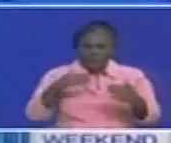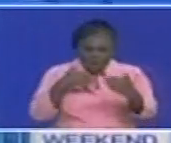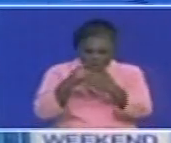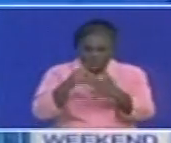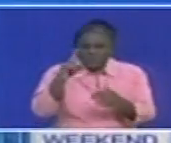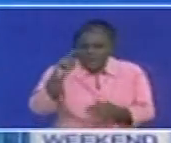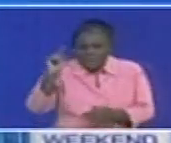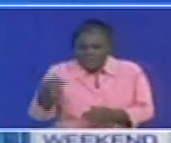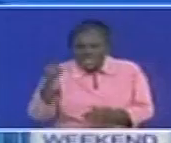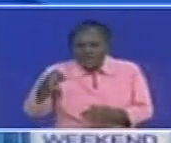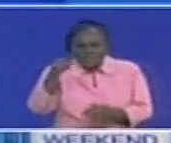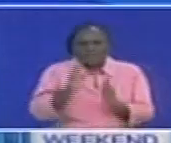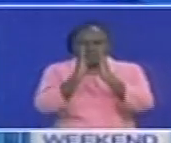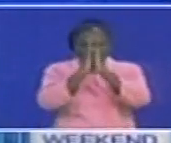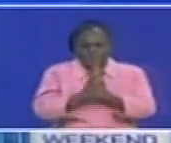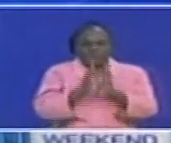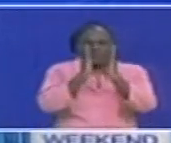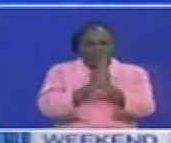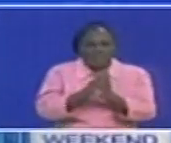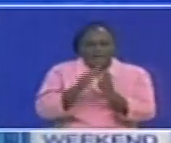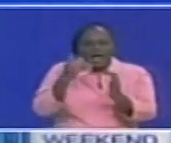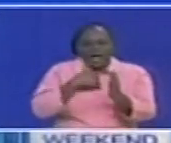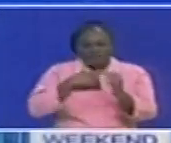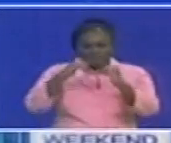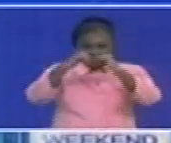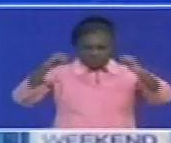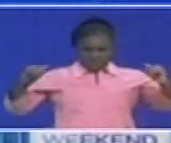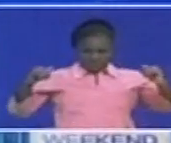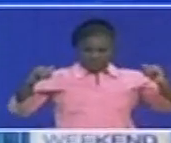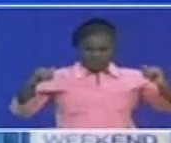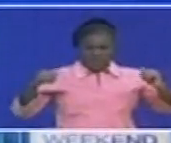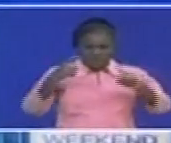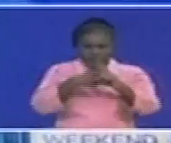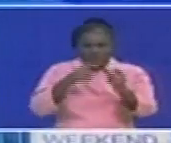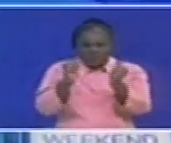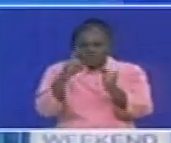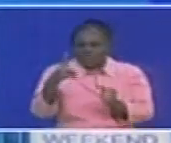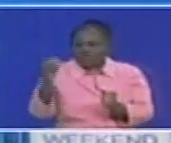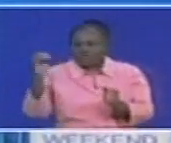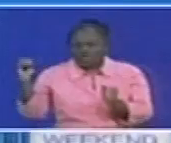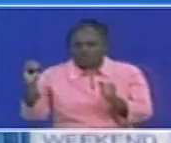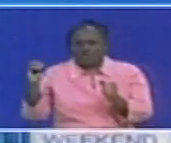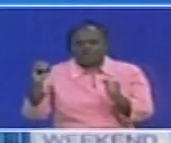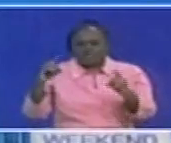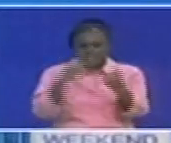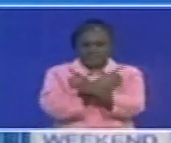million, were religiously unaffiliated, a slight increase from 2009, when